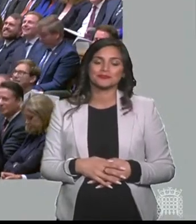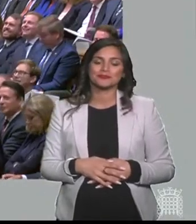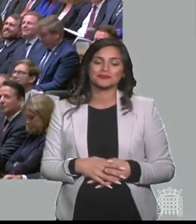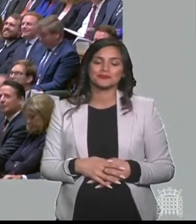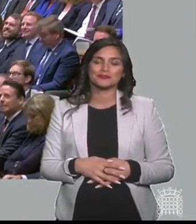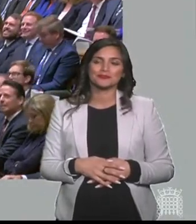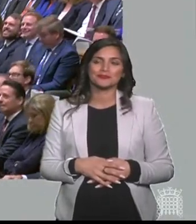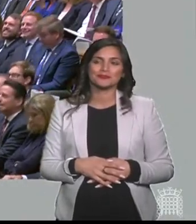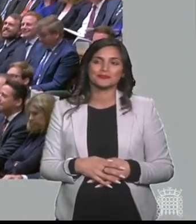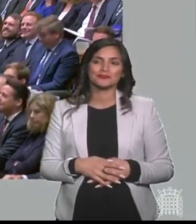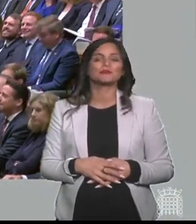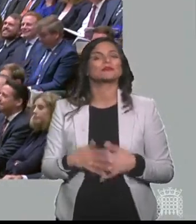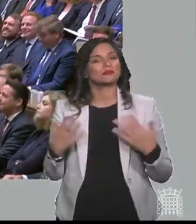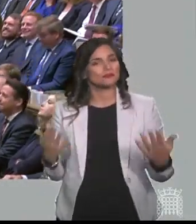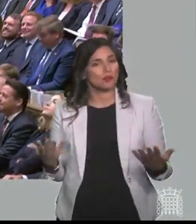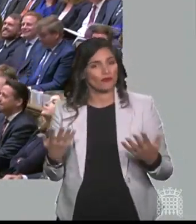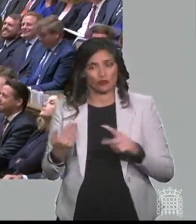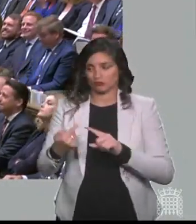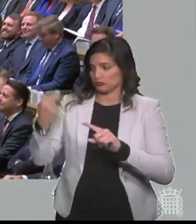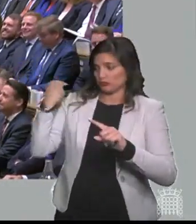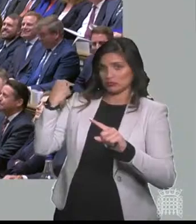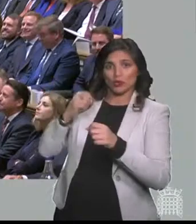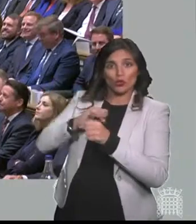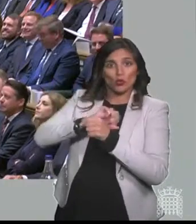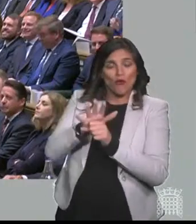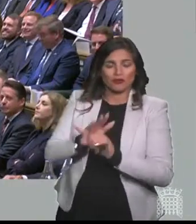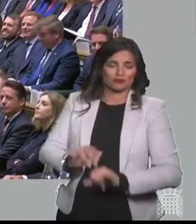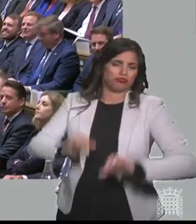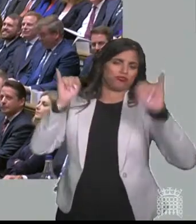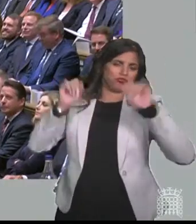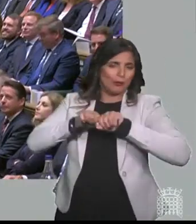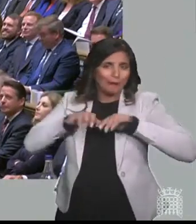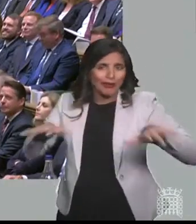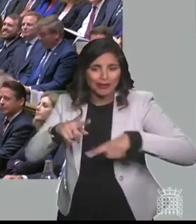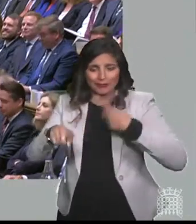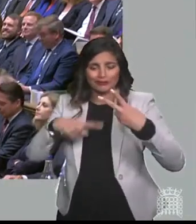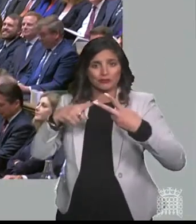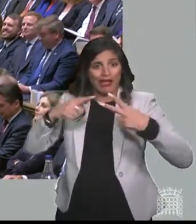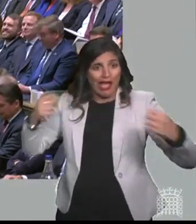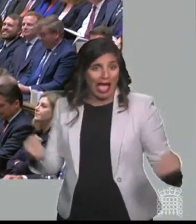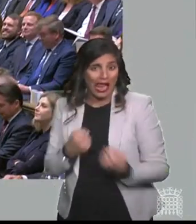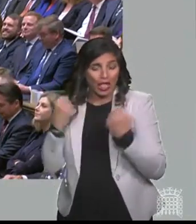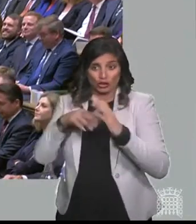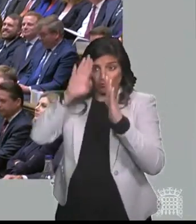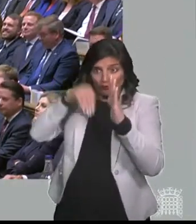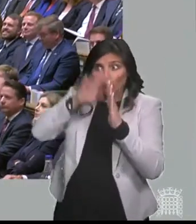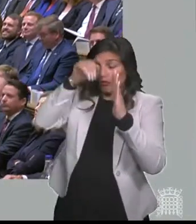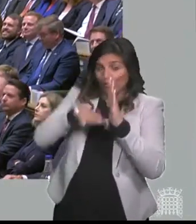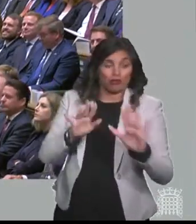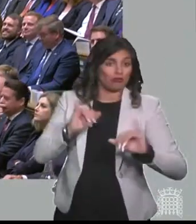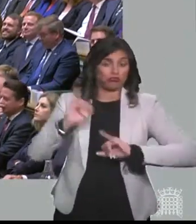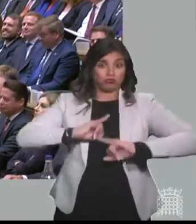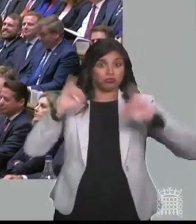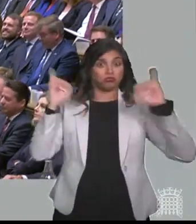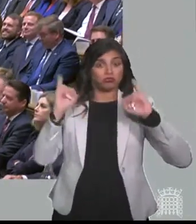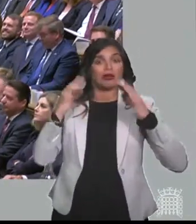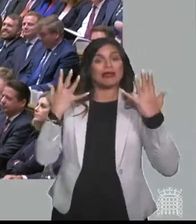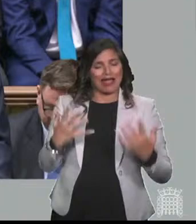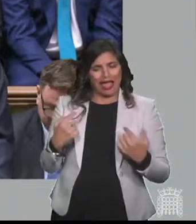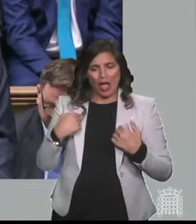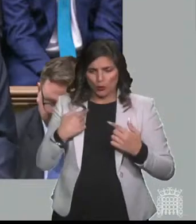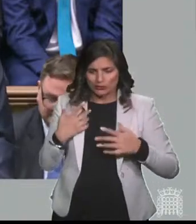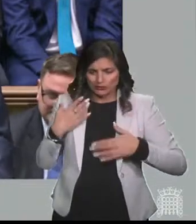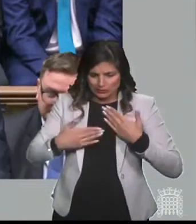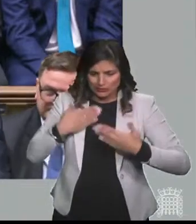After a global pandemic and energy crisis, we have taken difficult decisions to put our economy back on